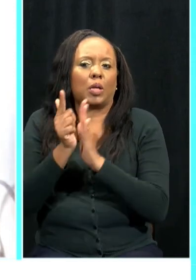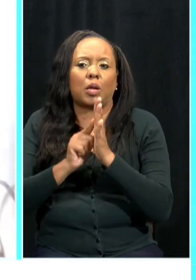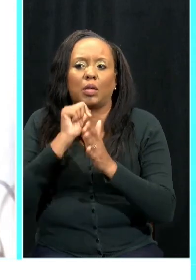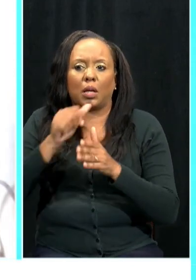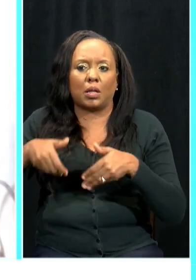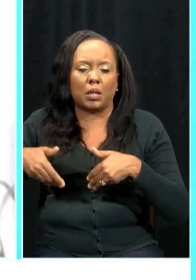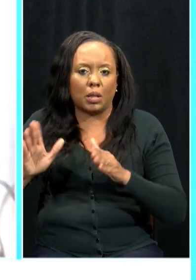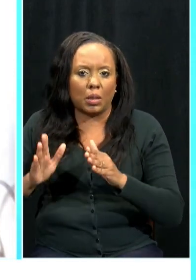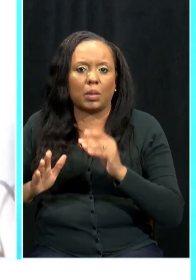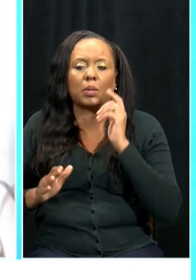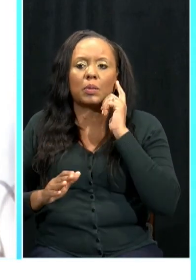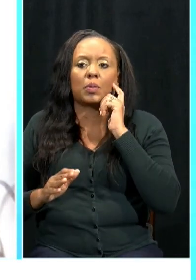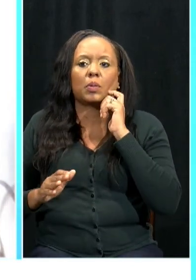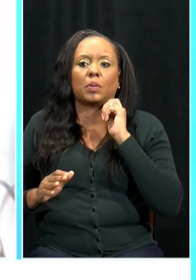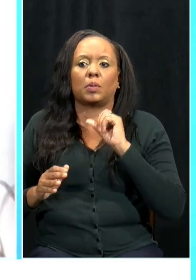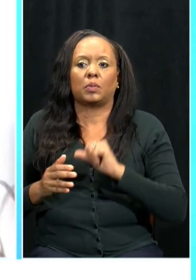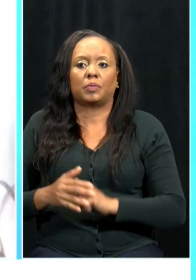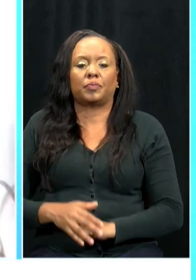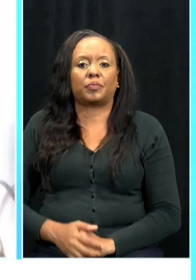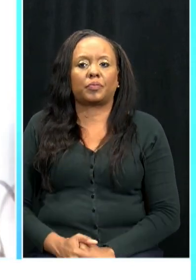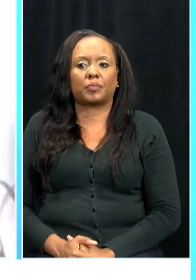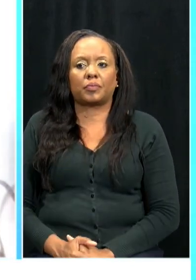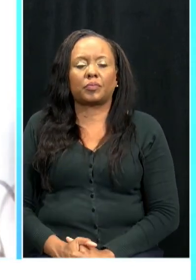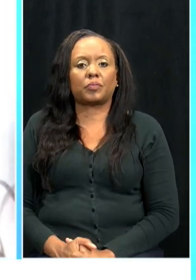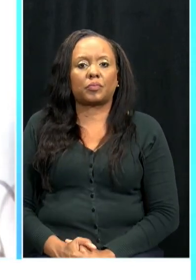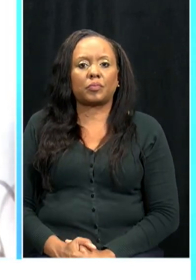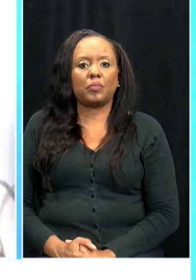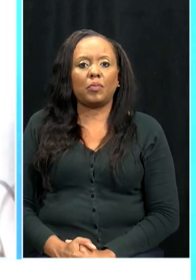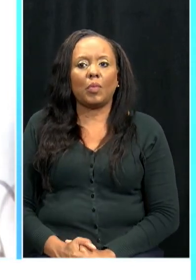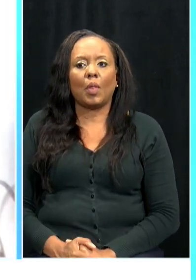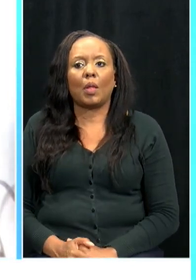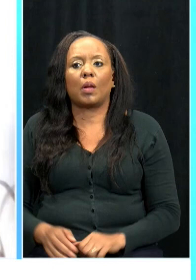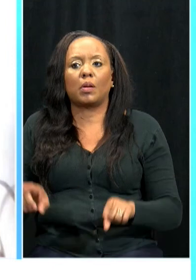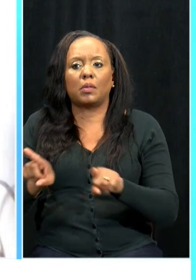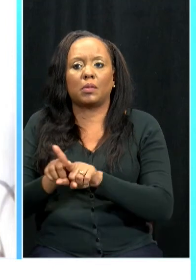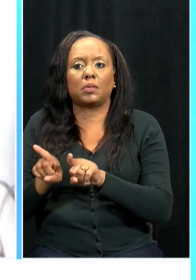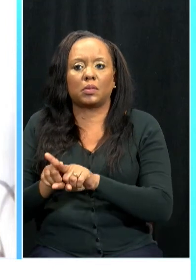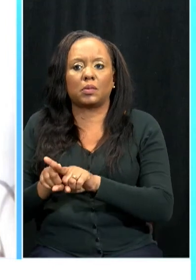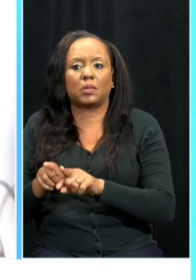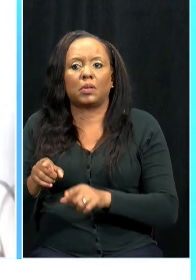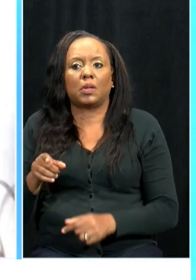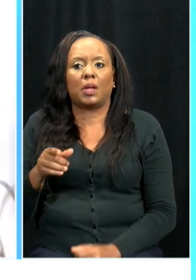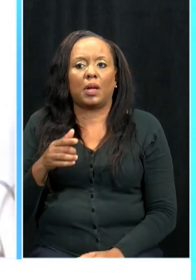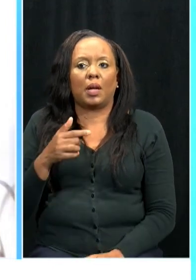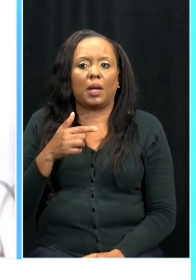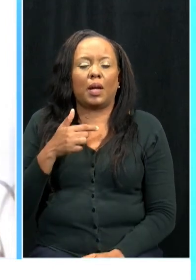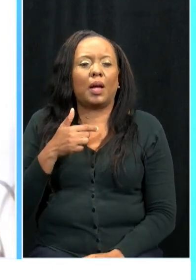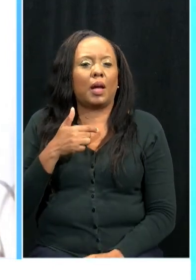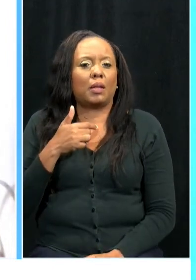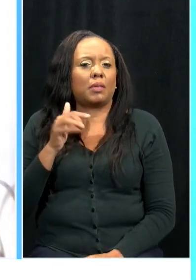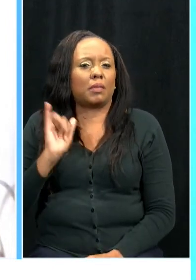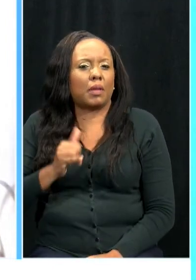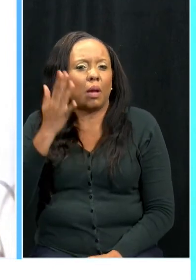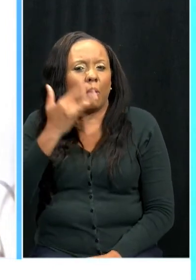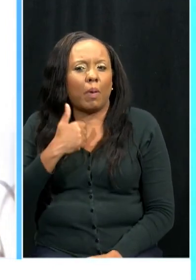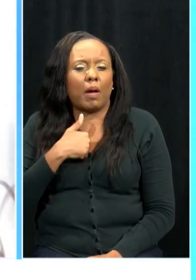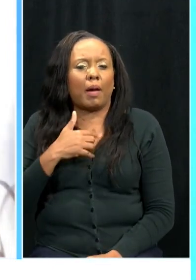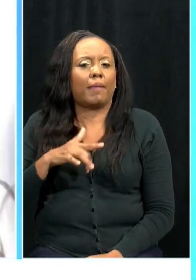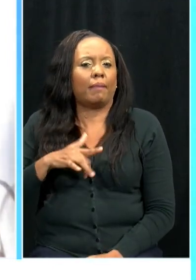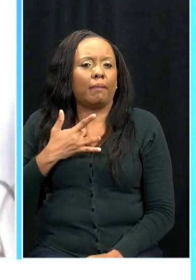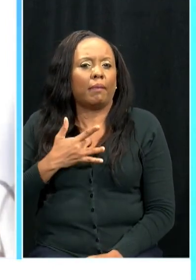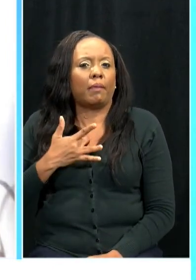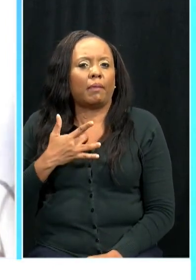to wonder if it was not that the elections were called for a purely selfish and partisan